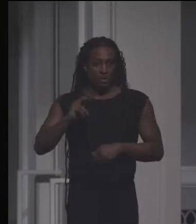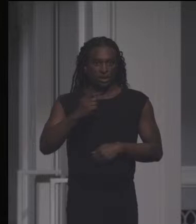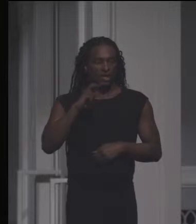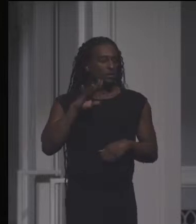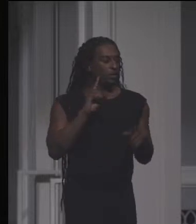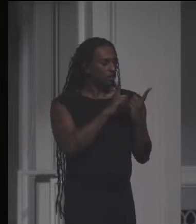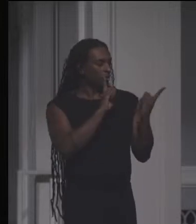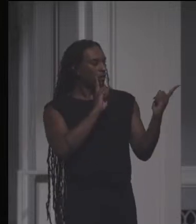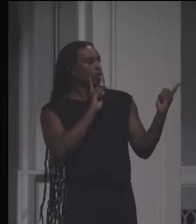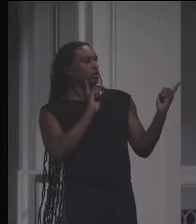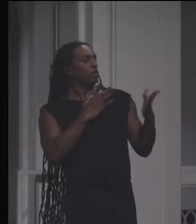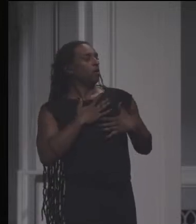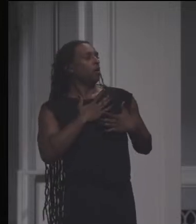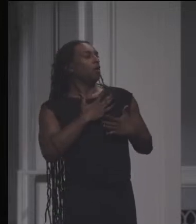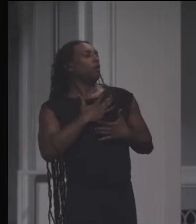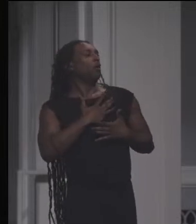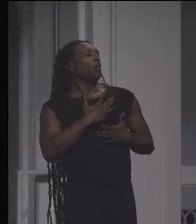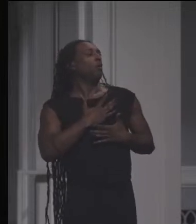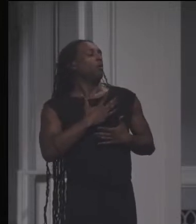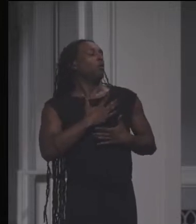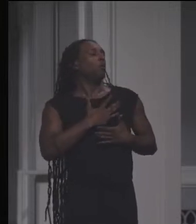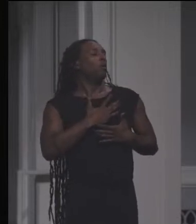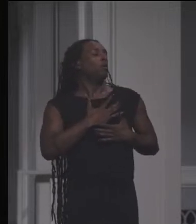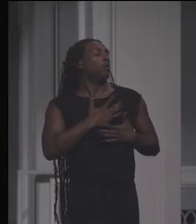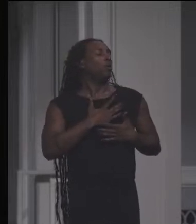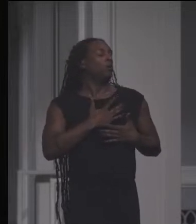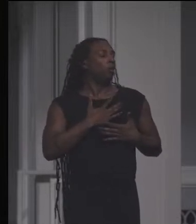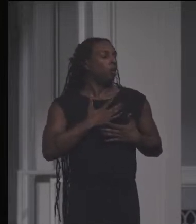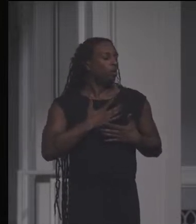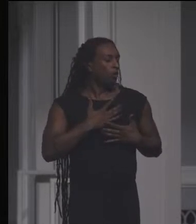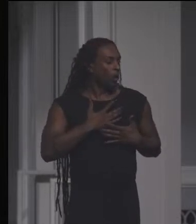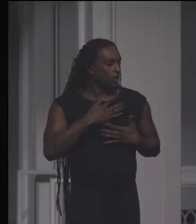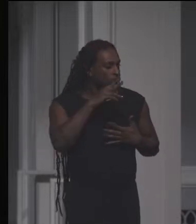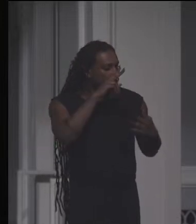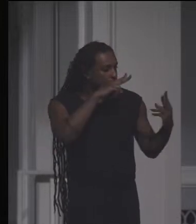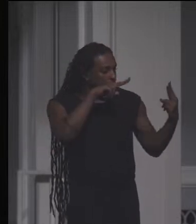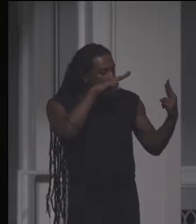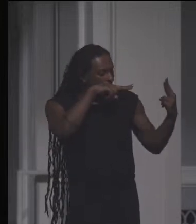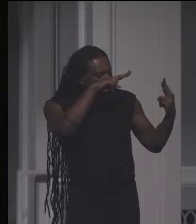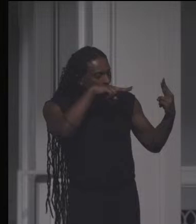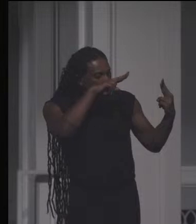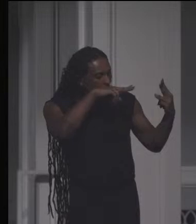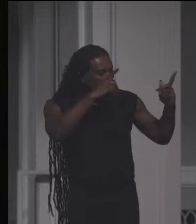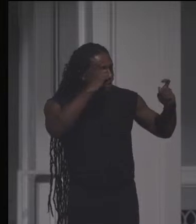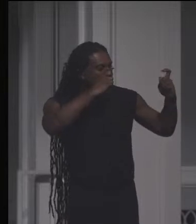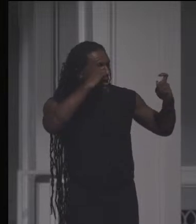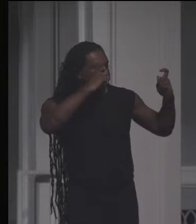back, breathing hard. She searched Peretir's face.